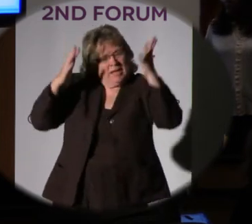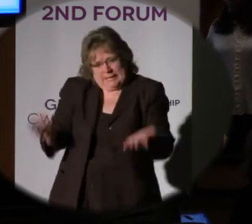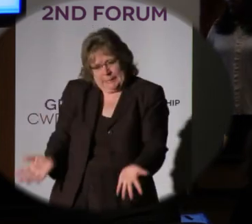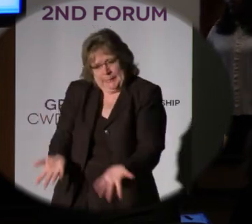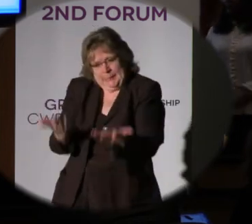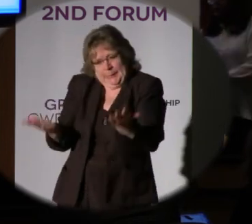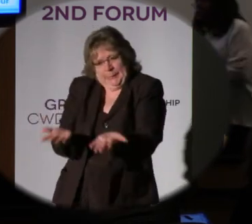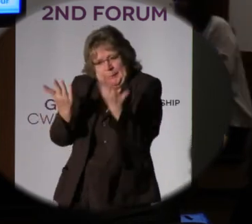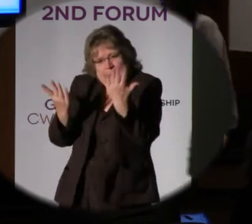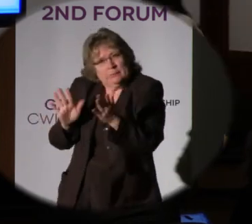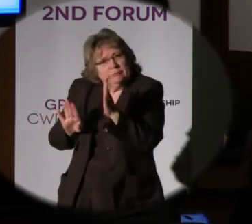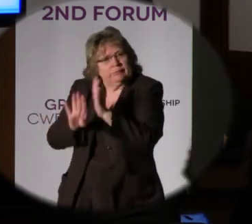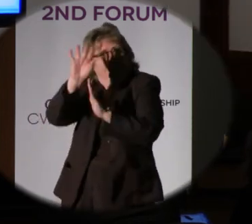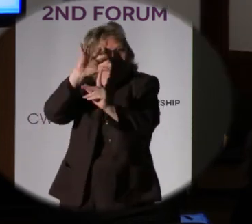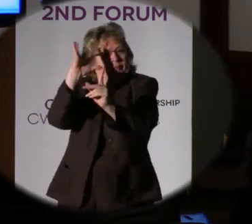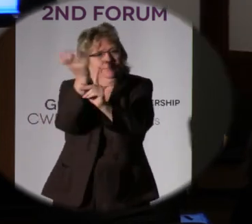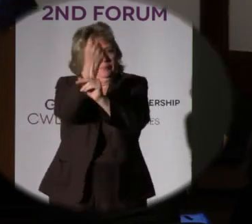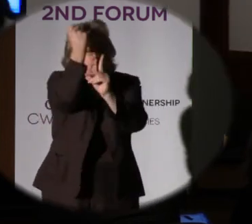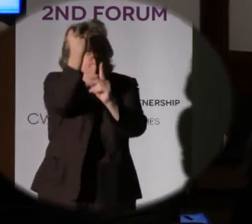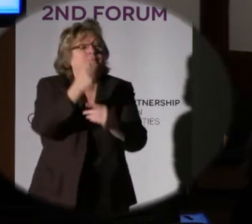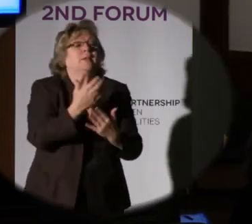attention.